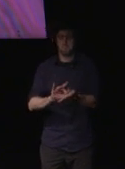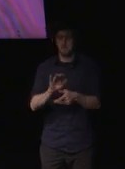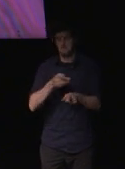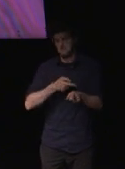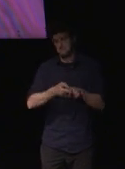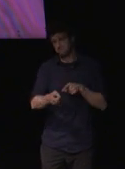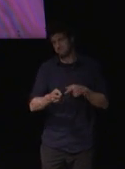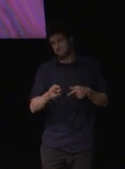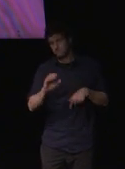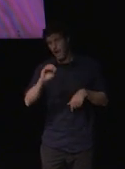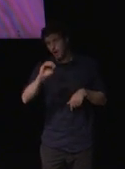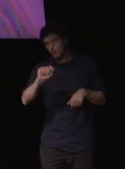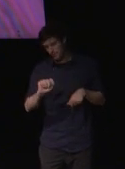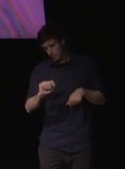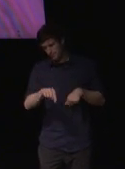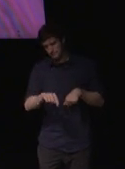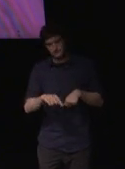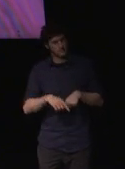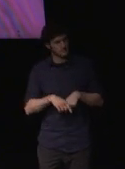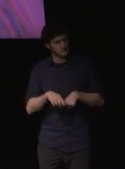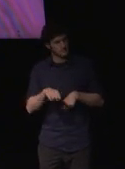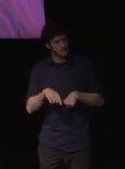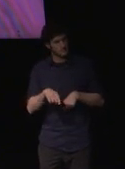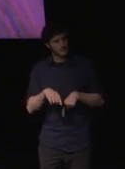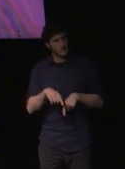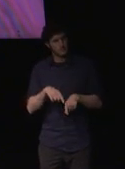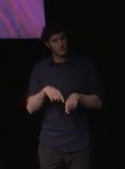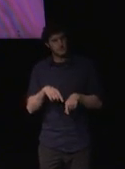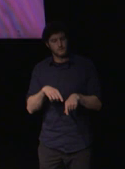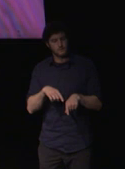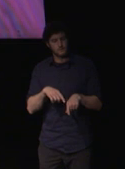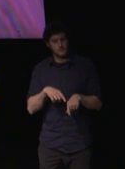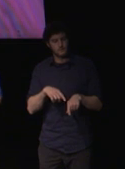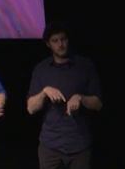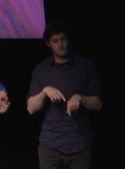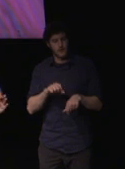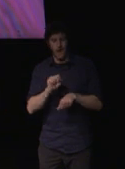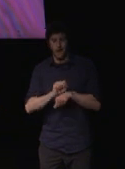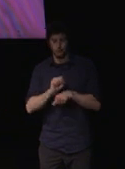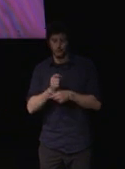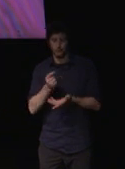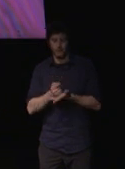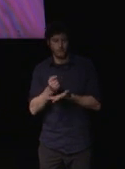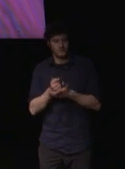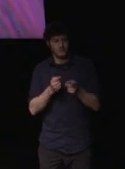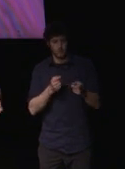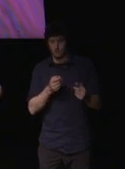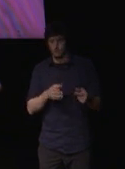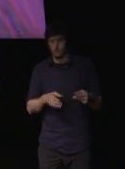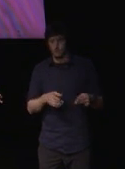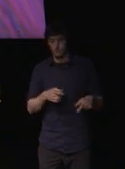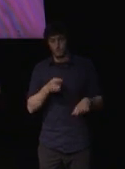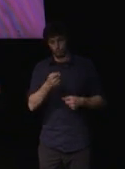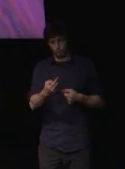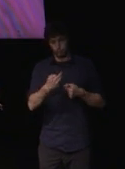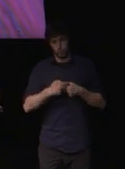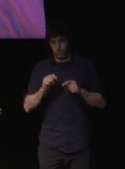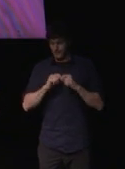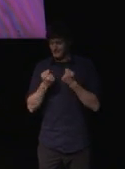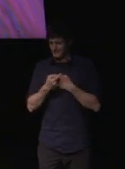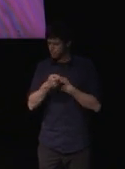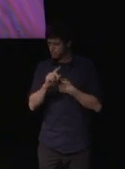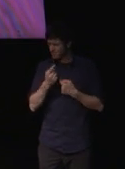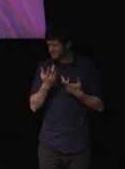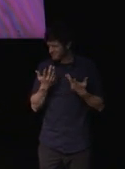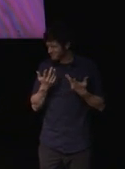and basically told us, you know, what you're doing, like she basically cut through a lot of the crap that we kind of had to